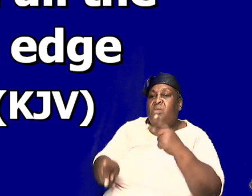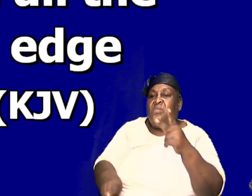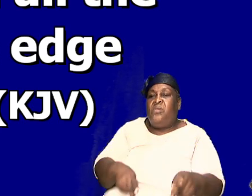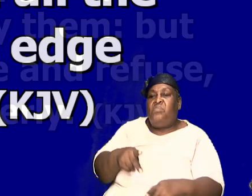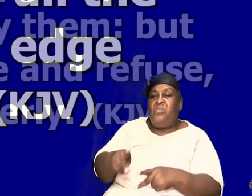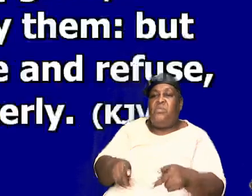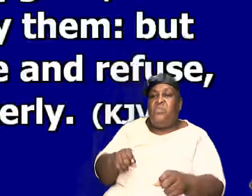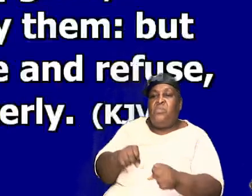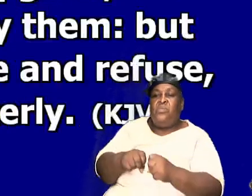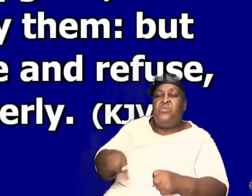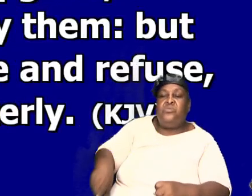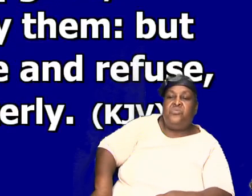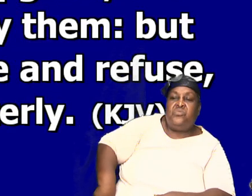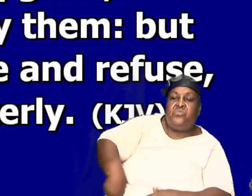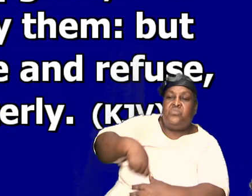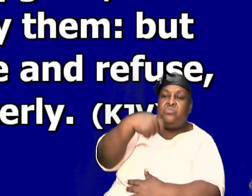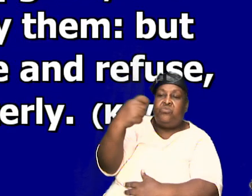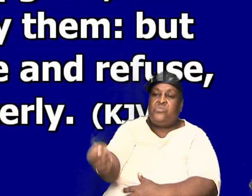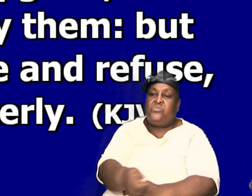of the sword.